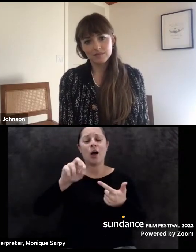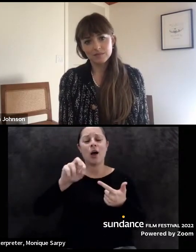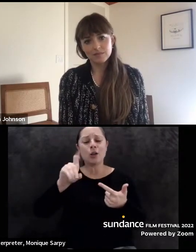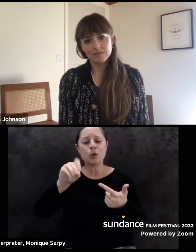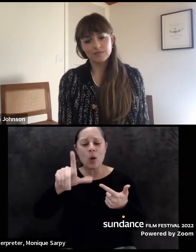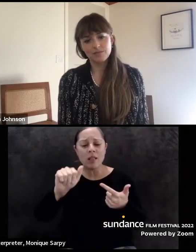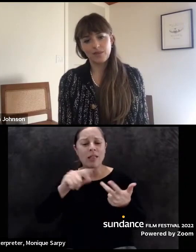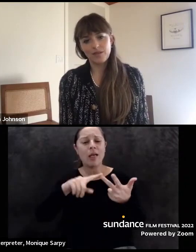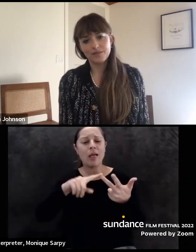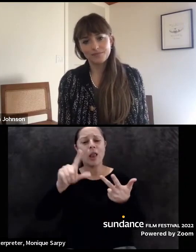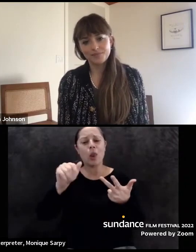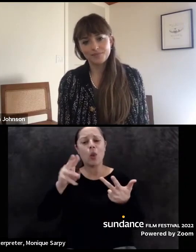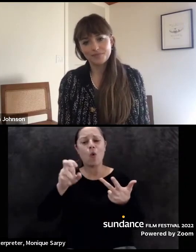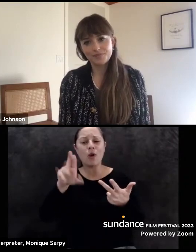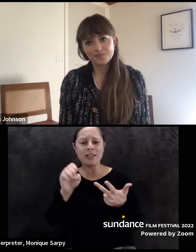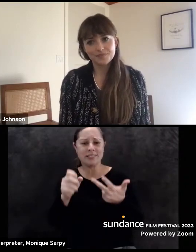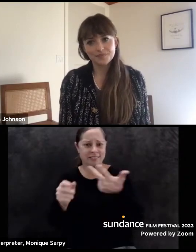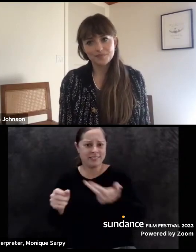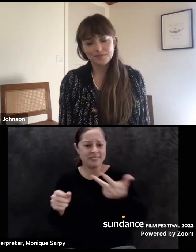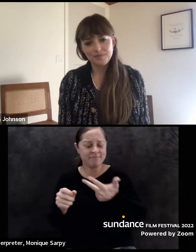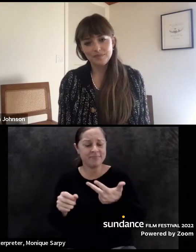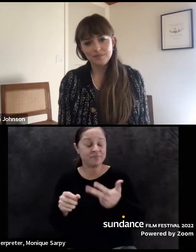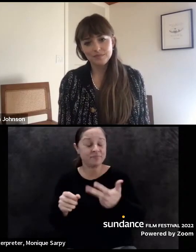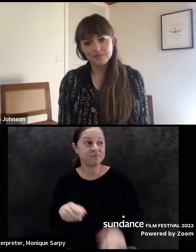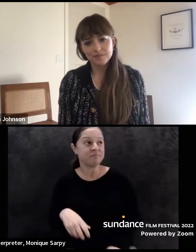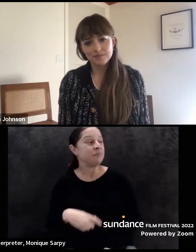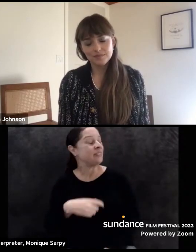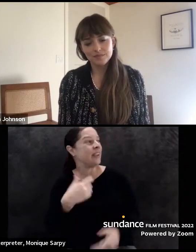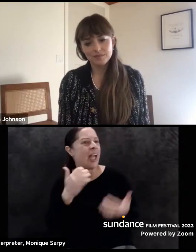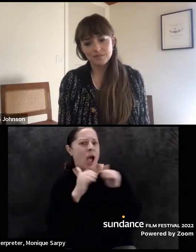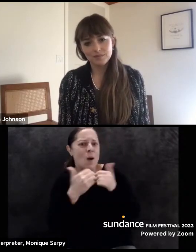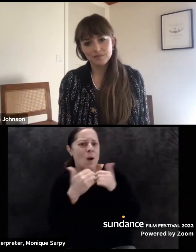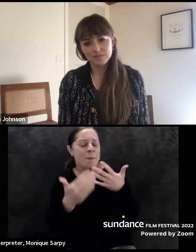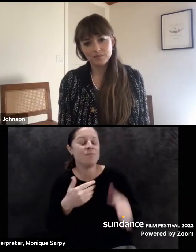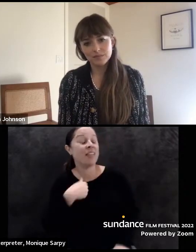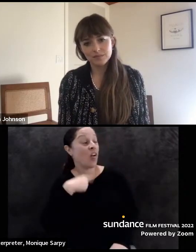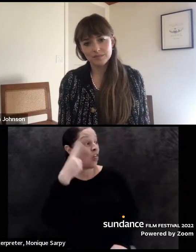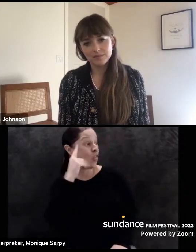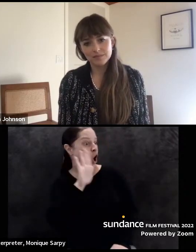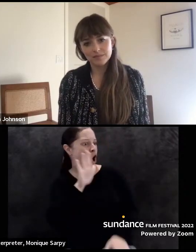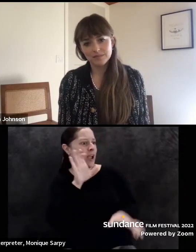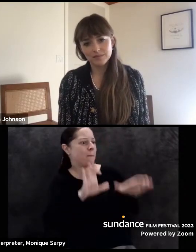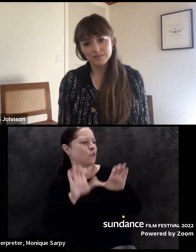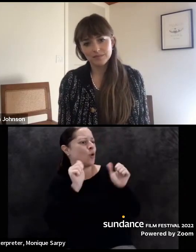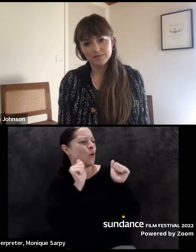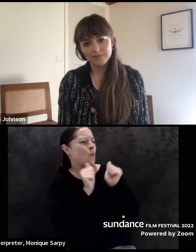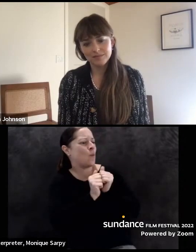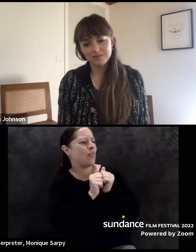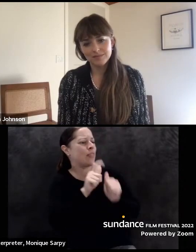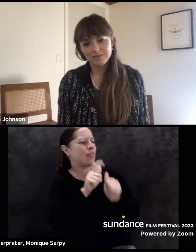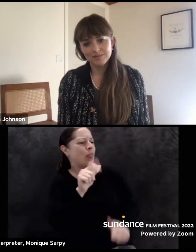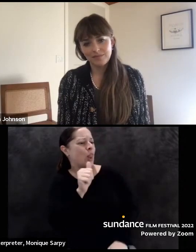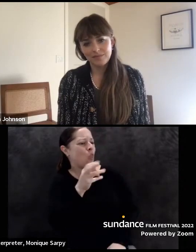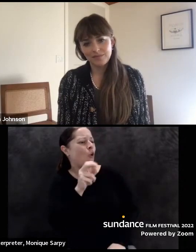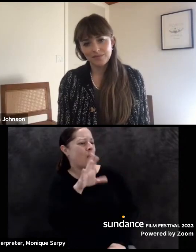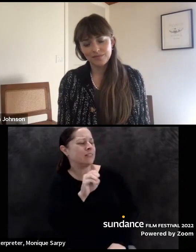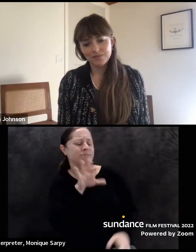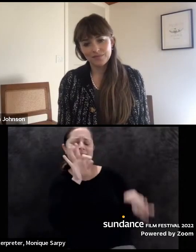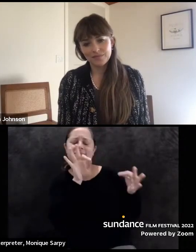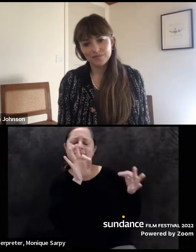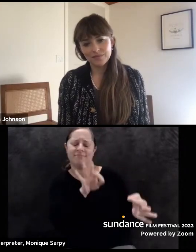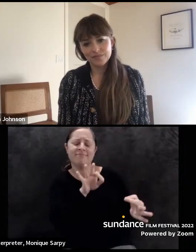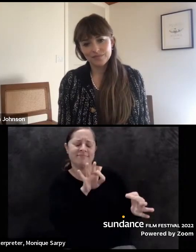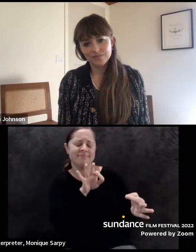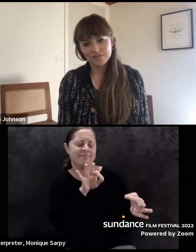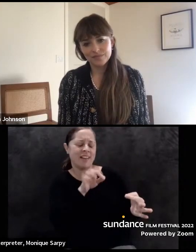resolved? I felt that her chemistry with Lawrence was so like just on point. So I did want her to be with Lawrence. But I love